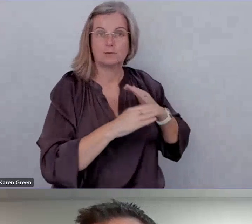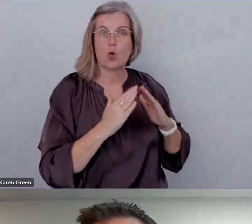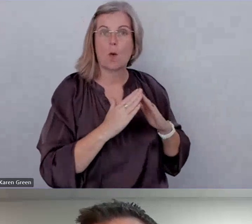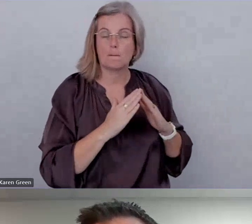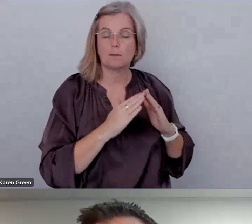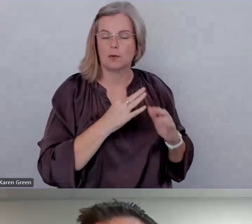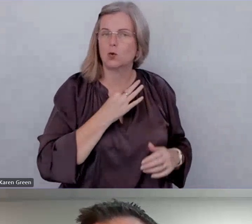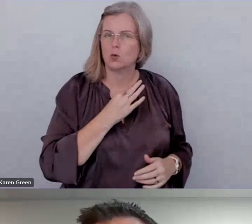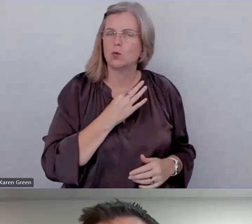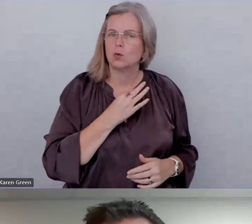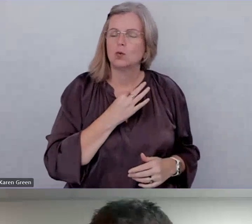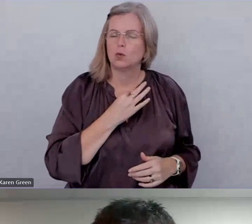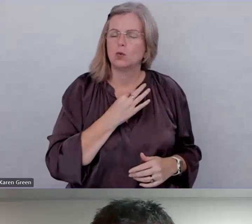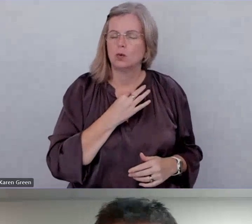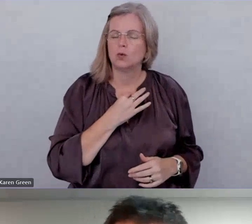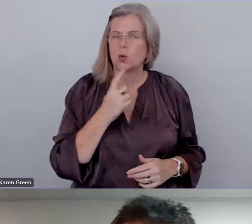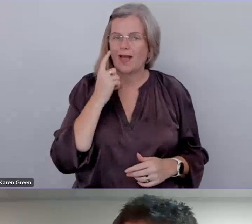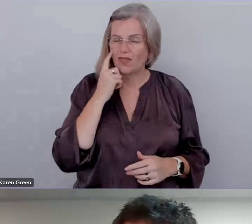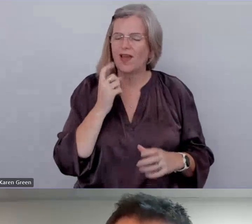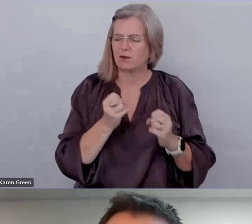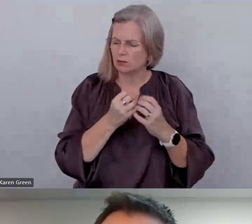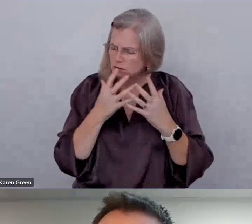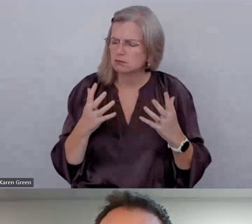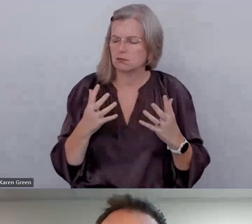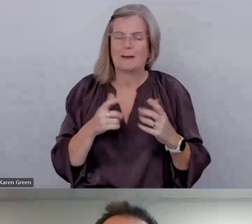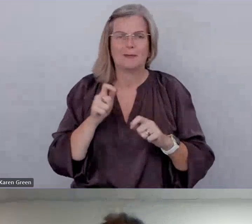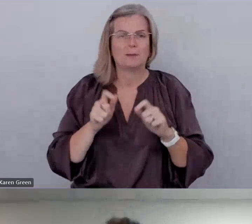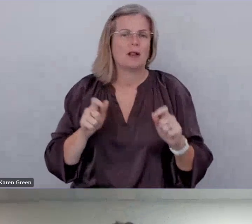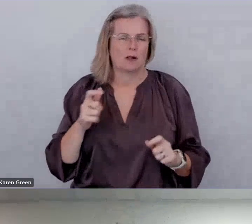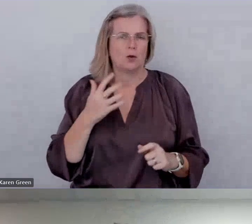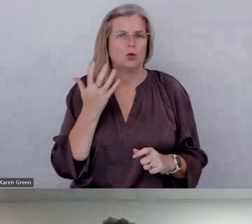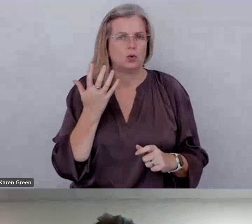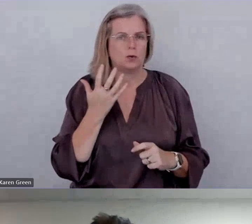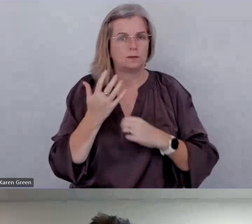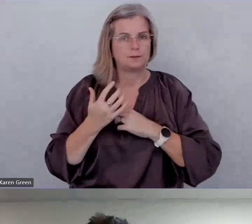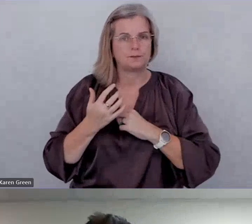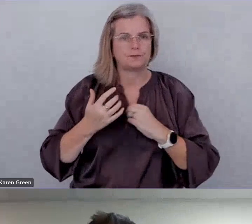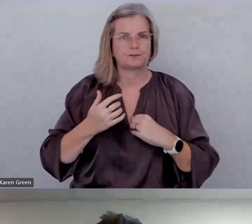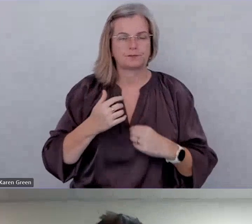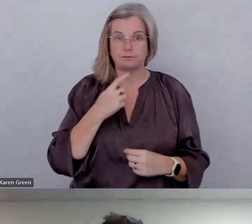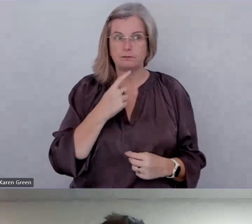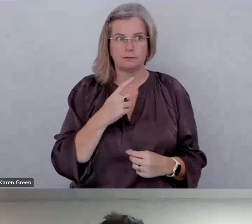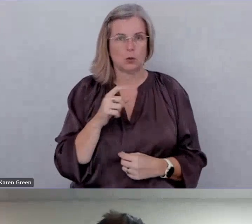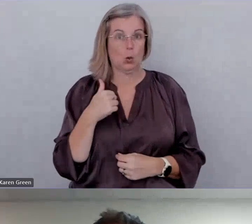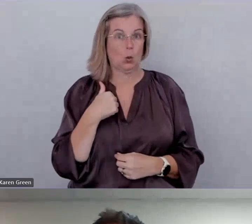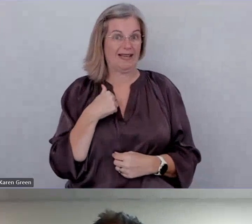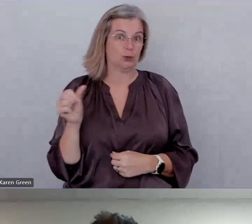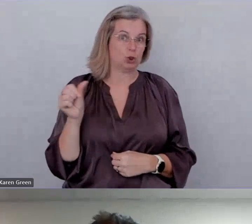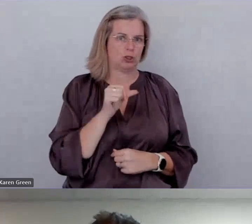large number of people, and they say, don't they, that we should protect the most